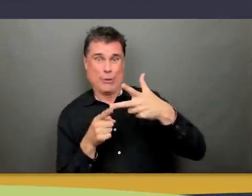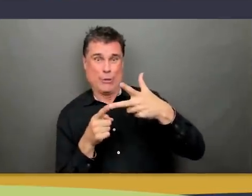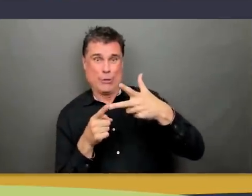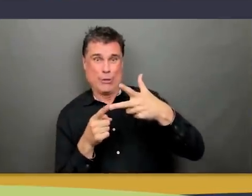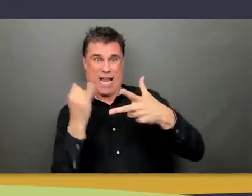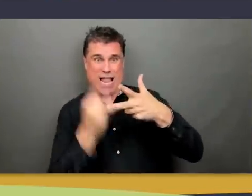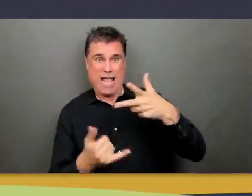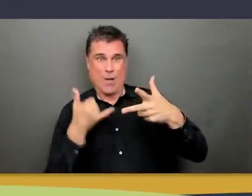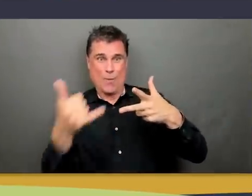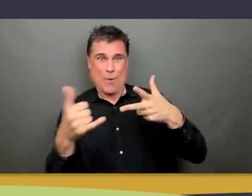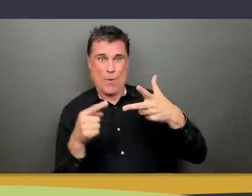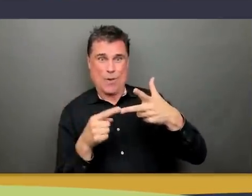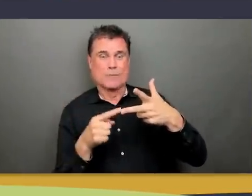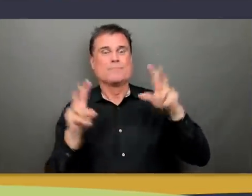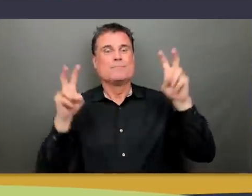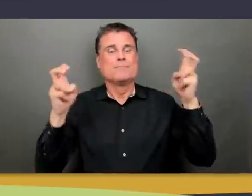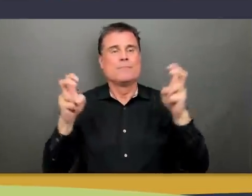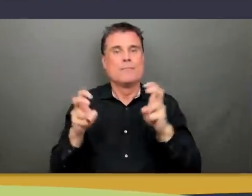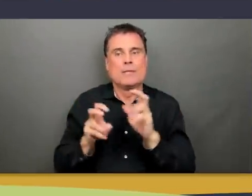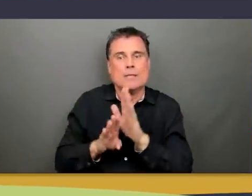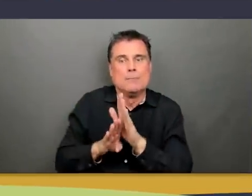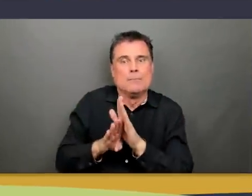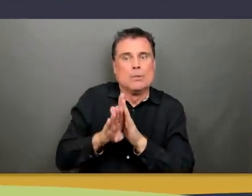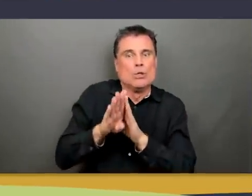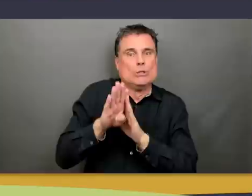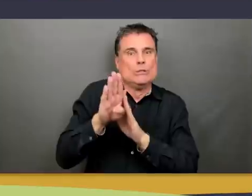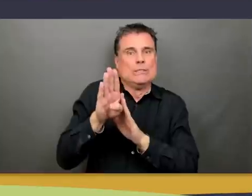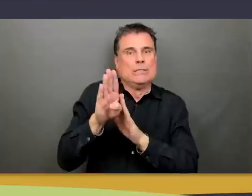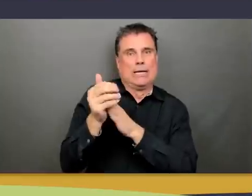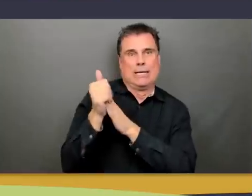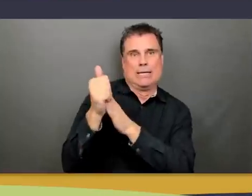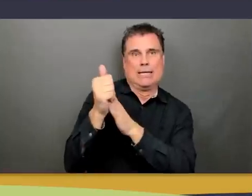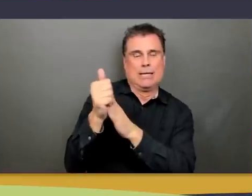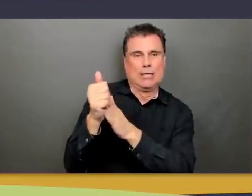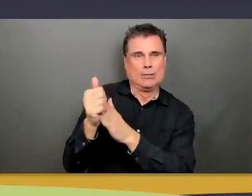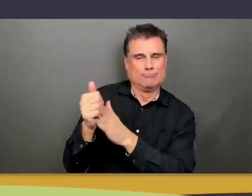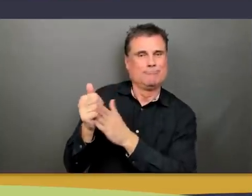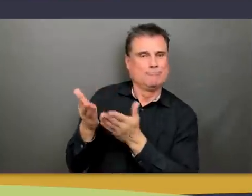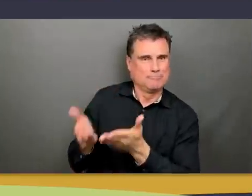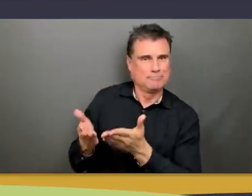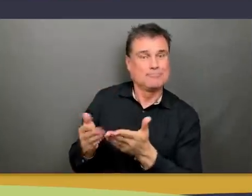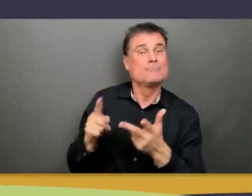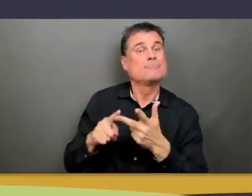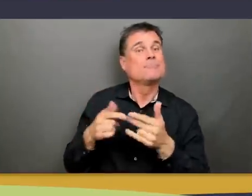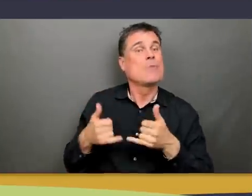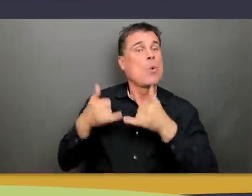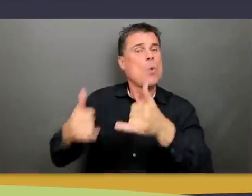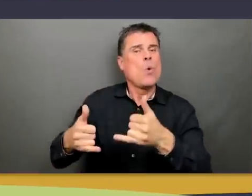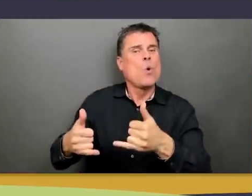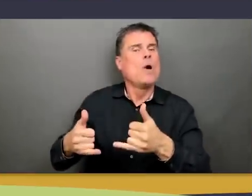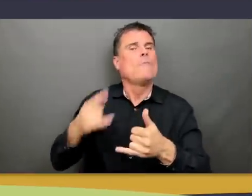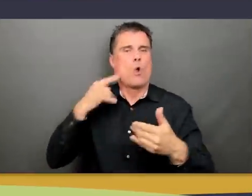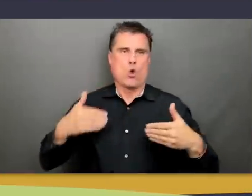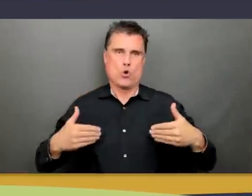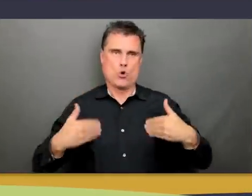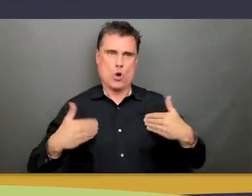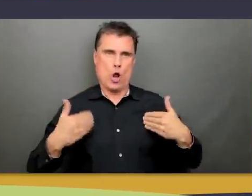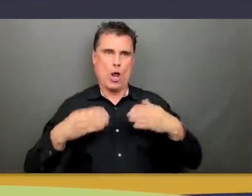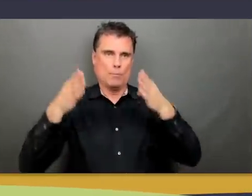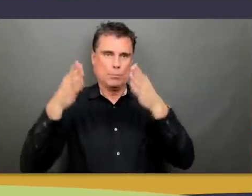an outstanding youth or young adult, 15 to 30 years of age, for their work in